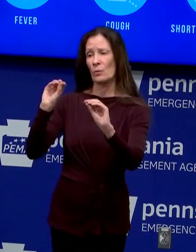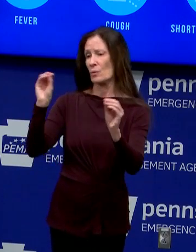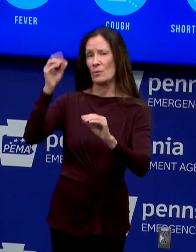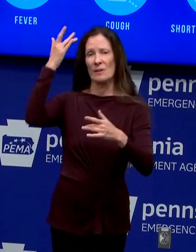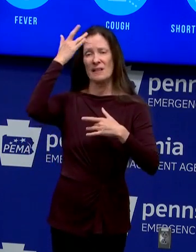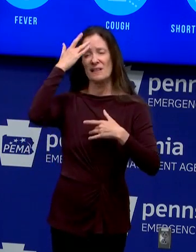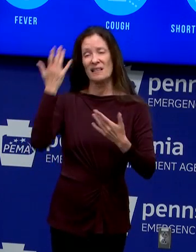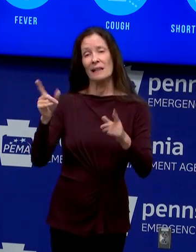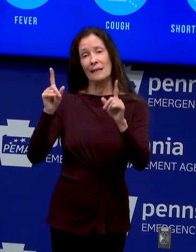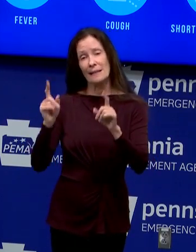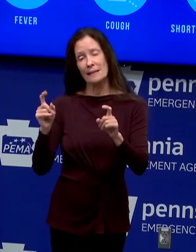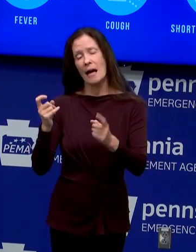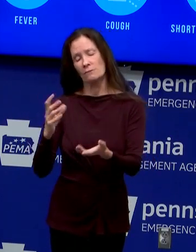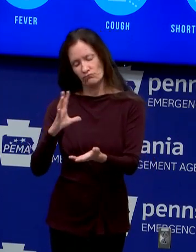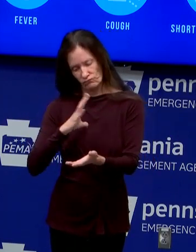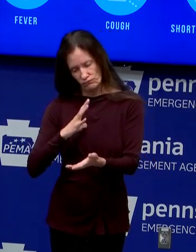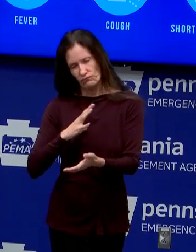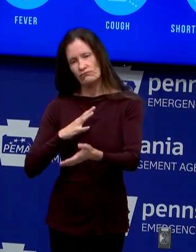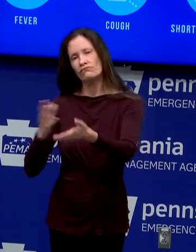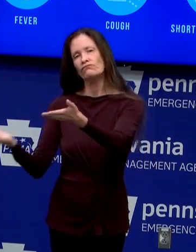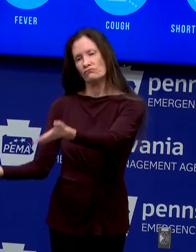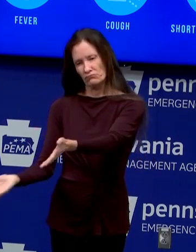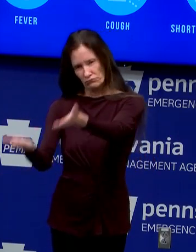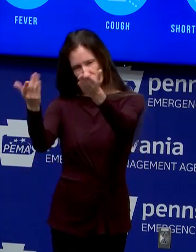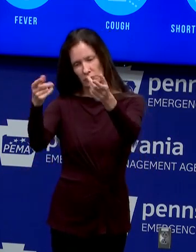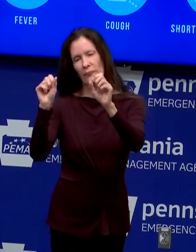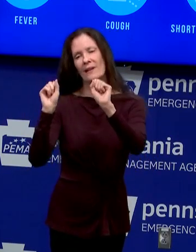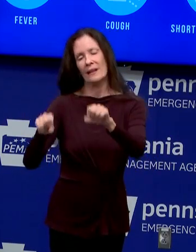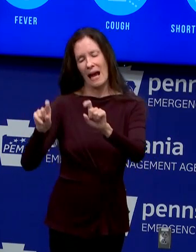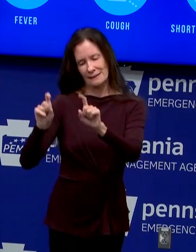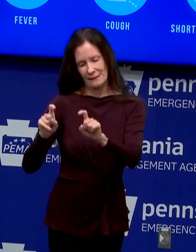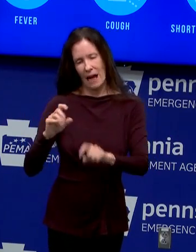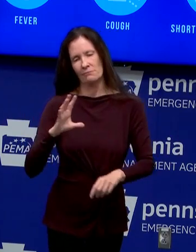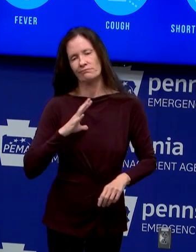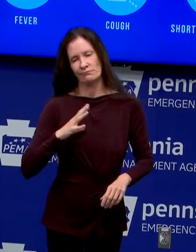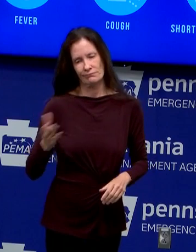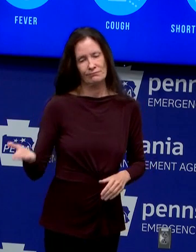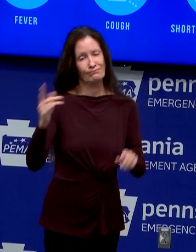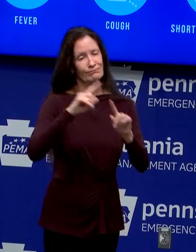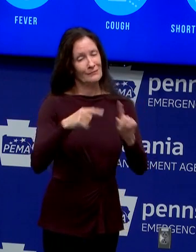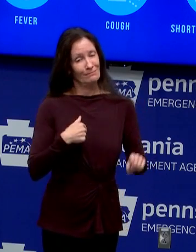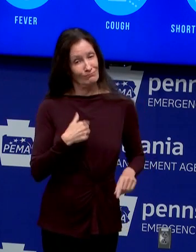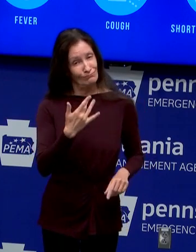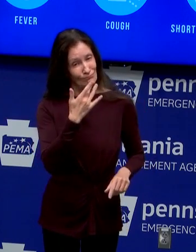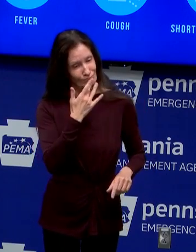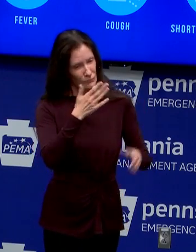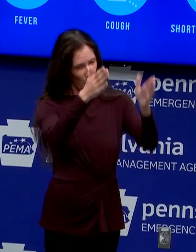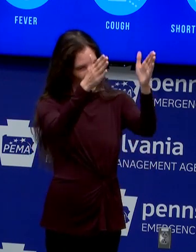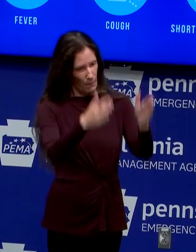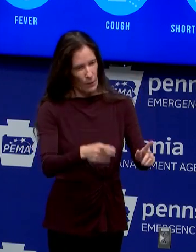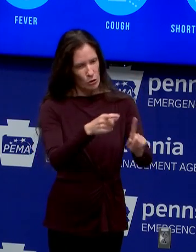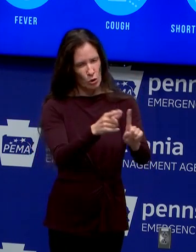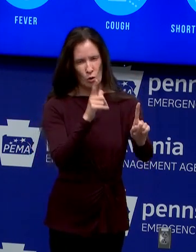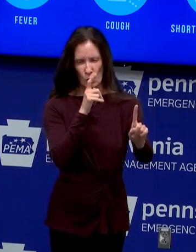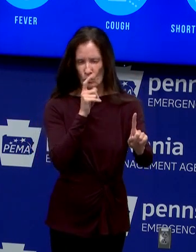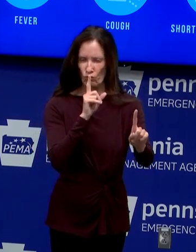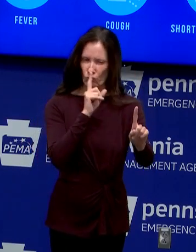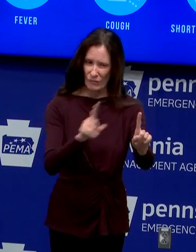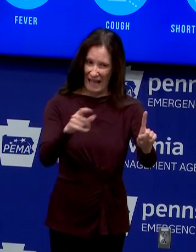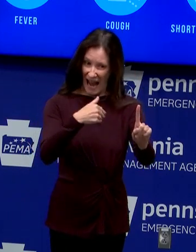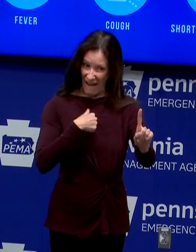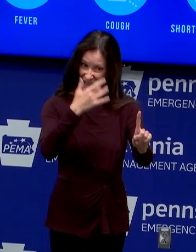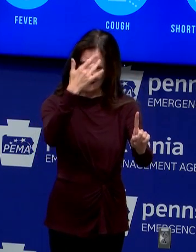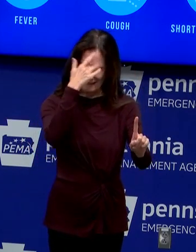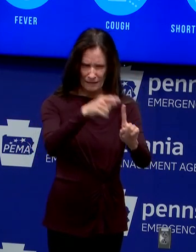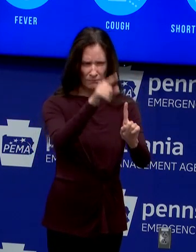Anyone can go and register to go get a free test, and so we want to be able to expand testing throughout Pennsylvania. If Rite Aid can